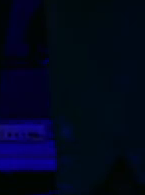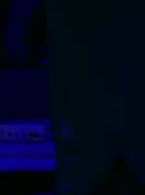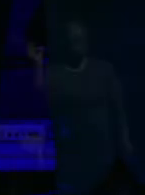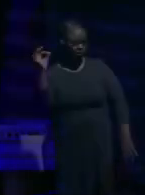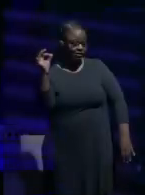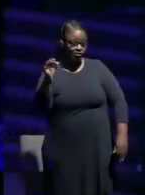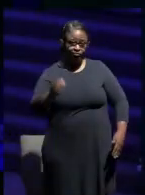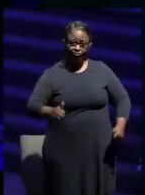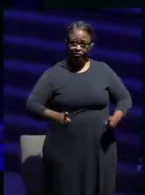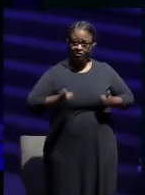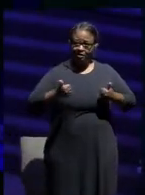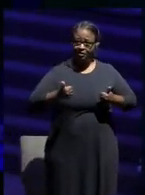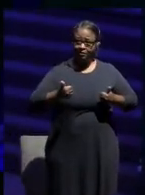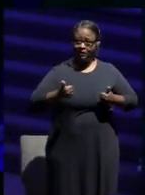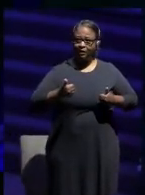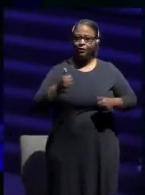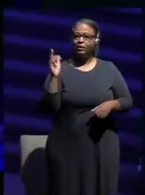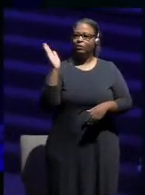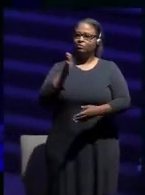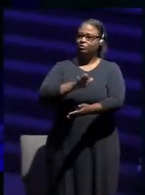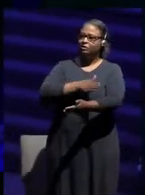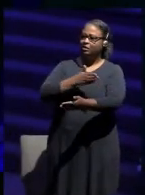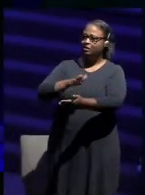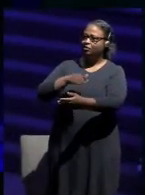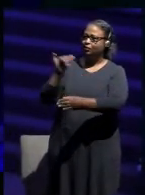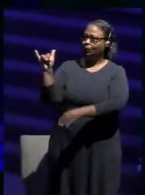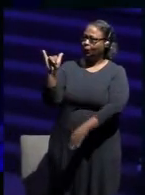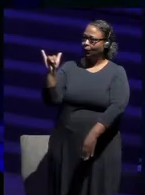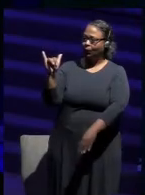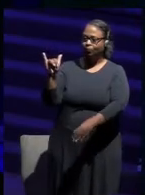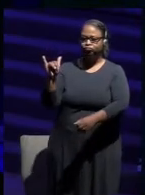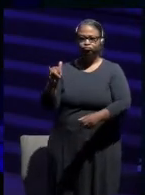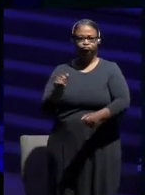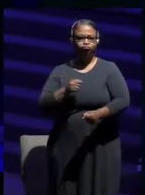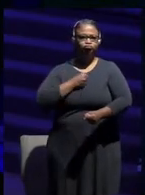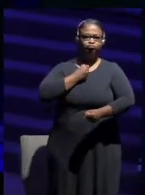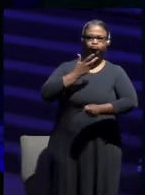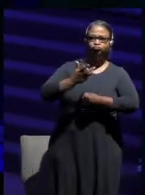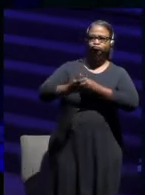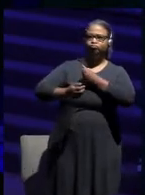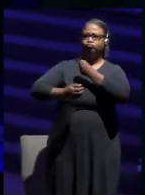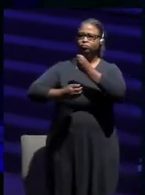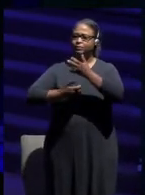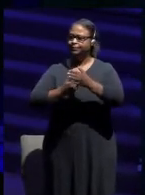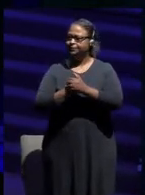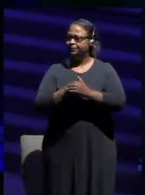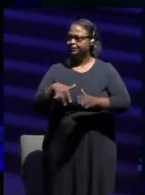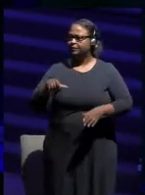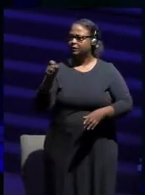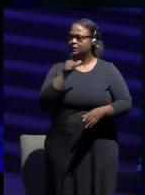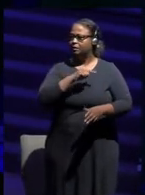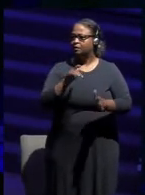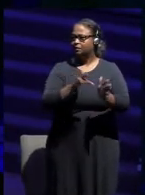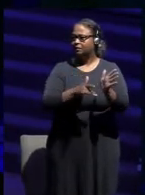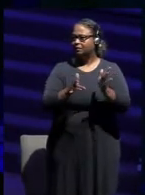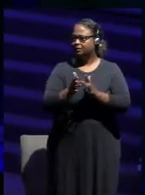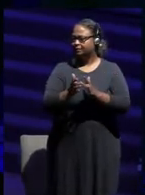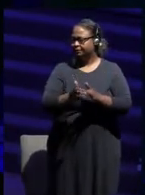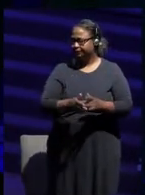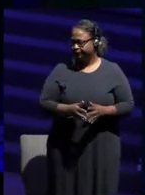live. Hallelujah, hallelujah, hallelujah. Yes, Lord Jesus.